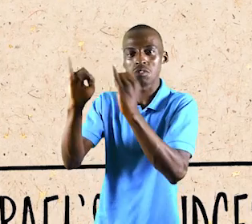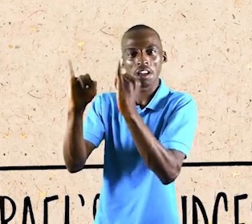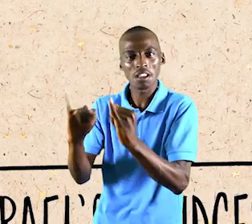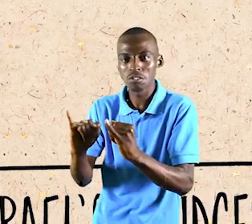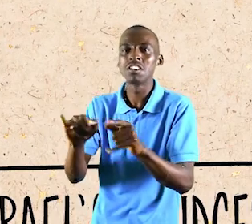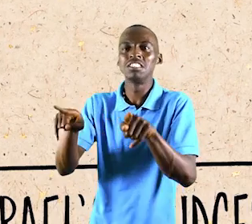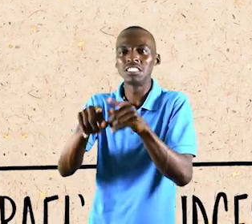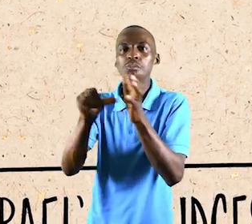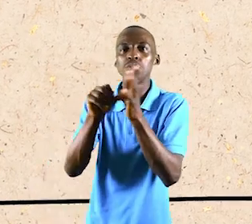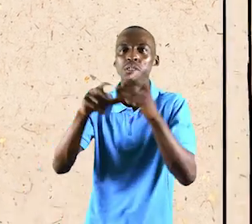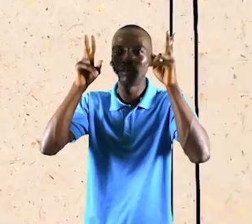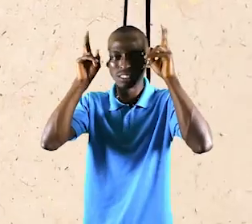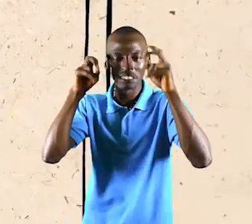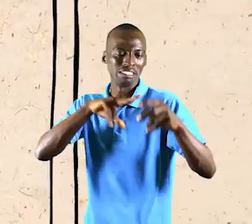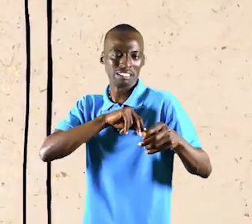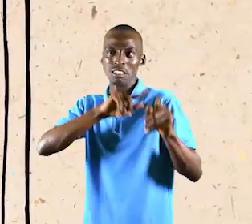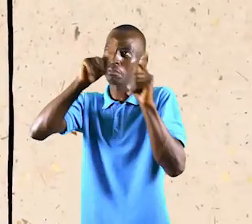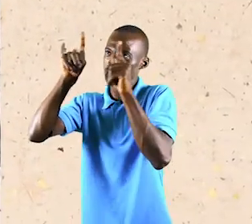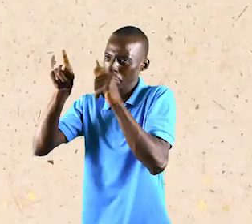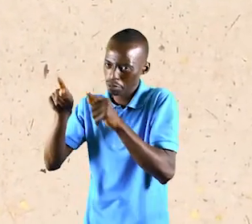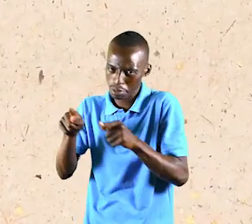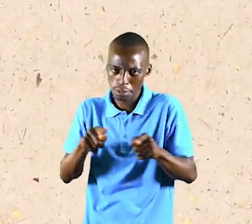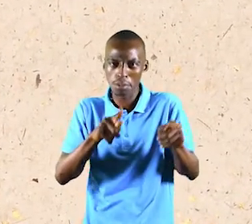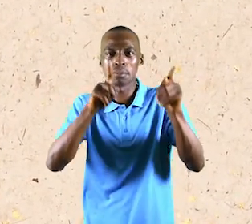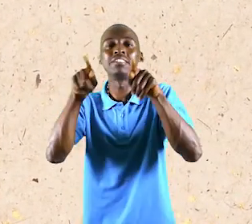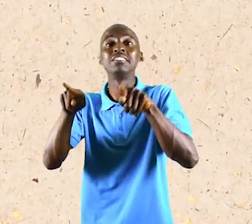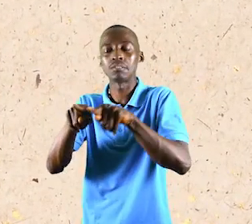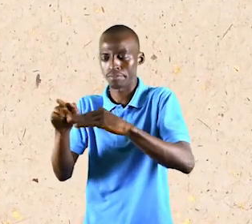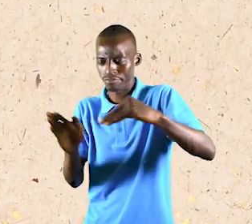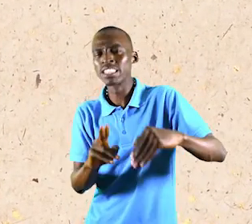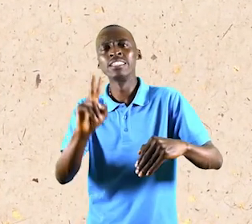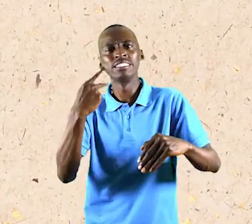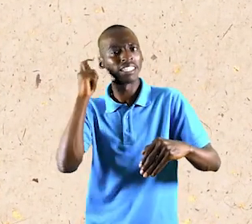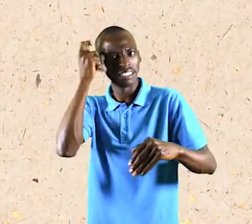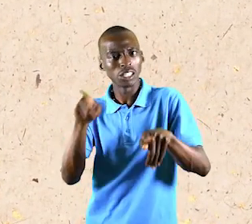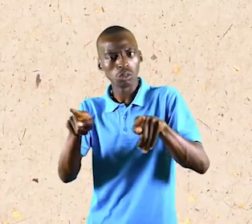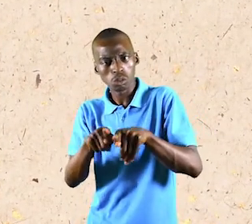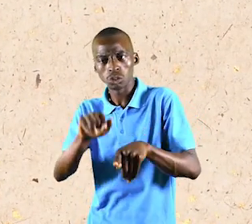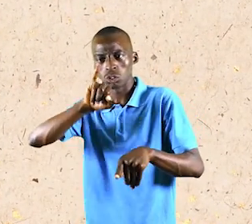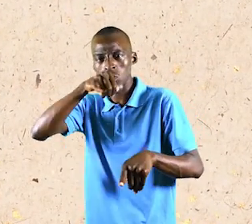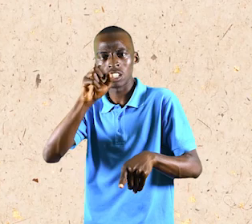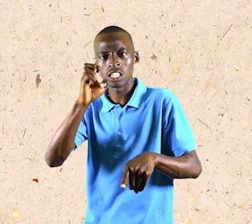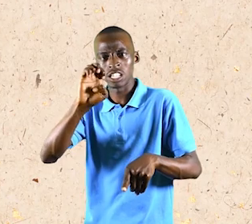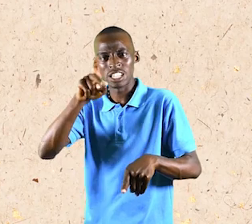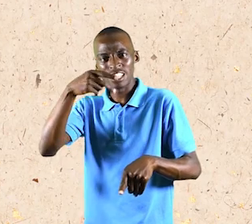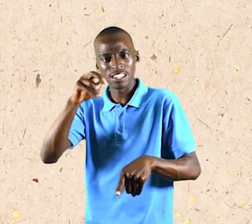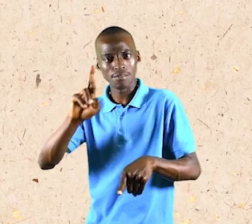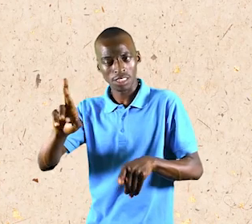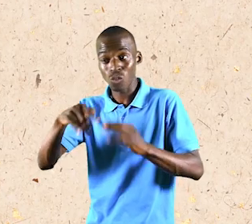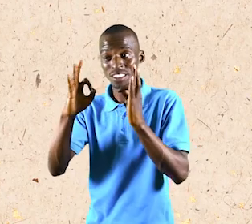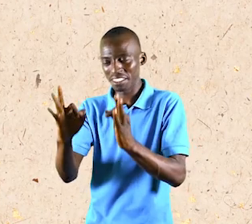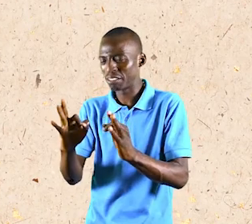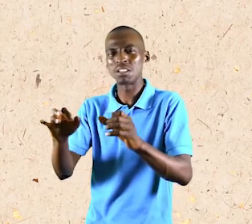cycle begins again. The next main judge is Jephthah, who's something of a mafia thug living up in the hills. And when things